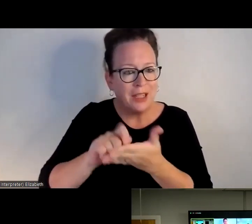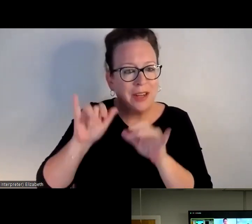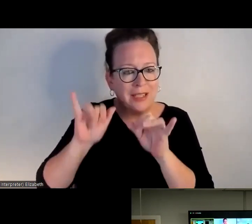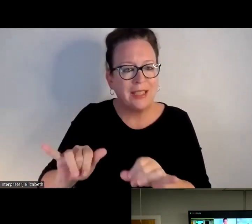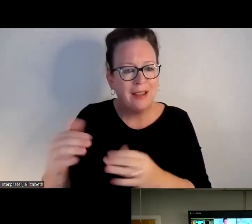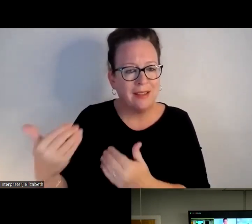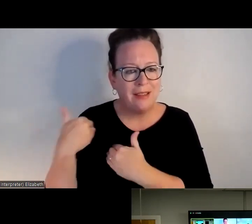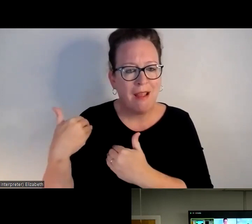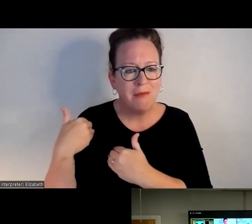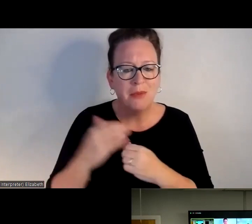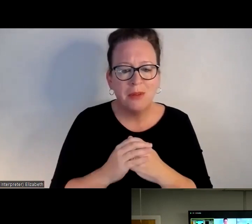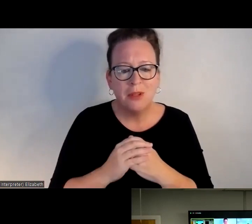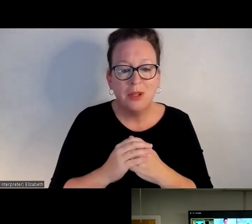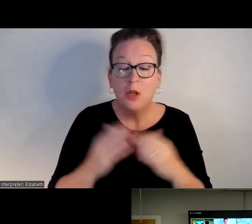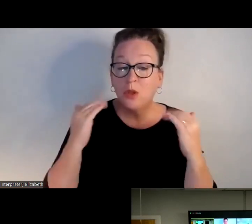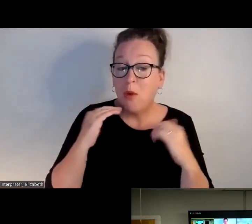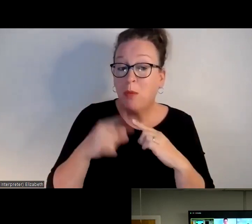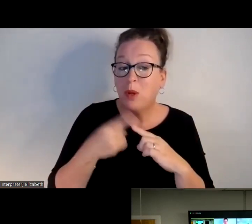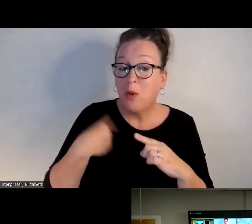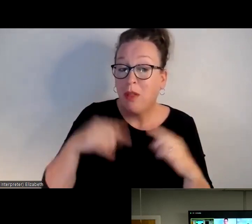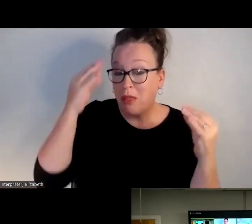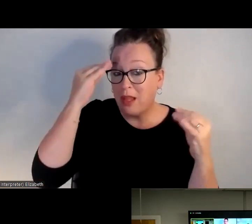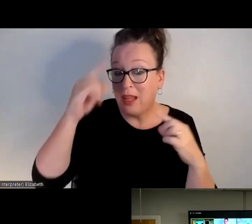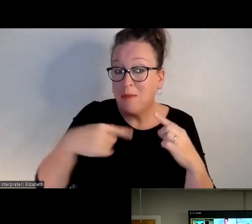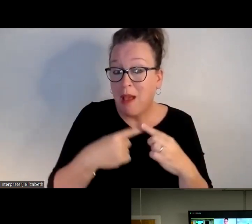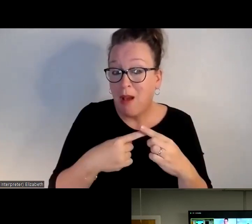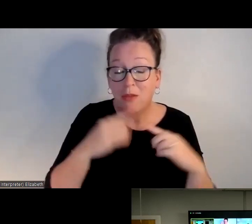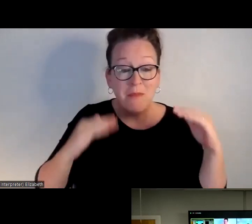hoping that as we are thinking about the balance between